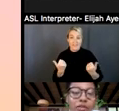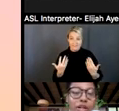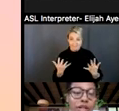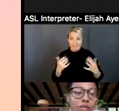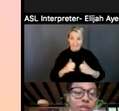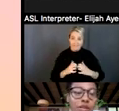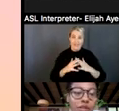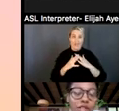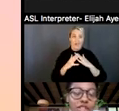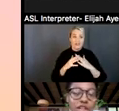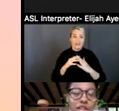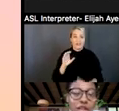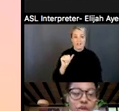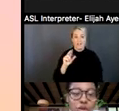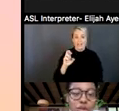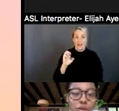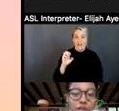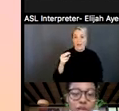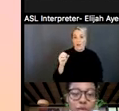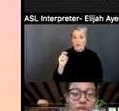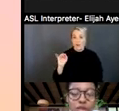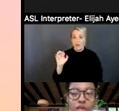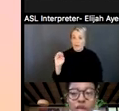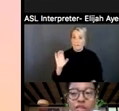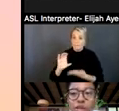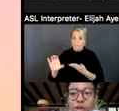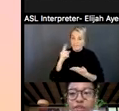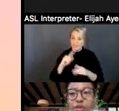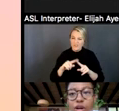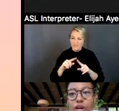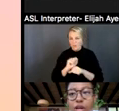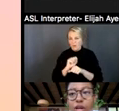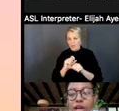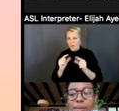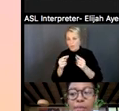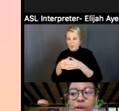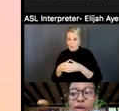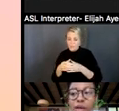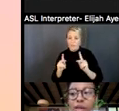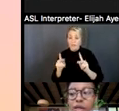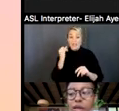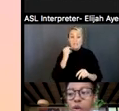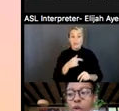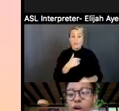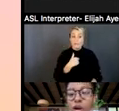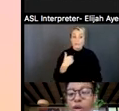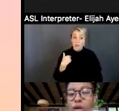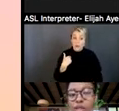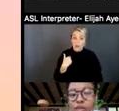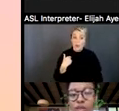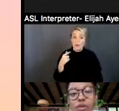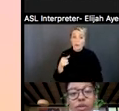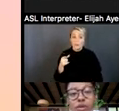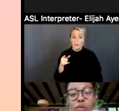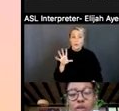care honorariums for DJM local nodes and working groups. So if you are a member or a